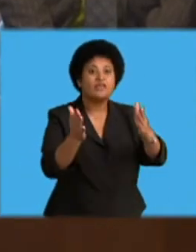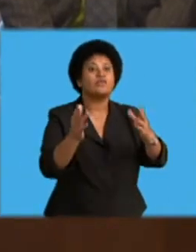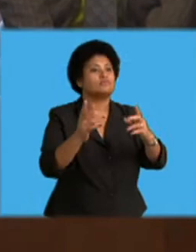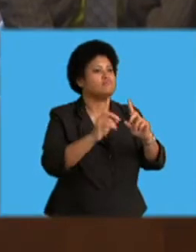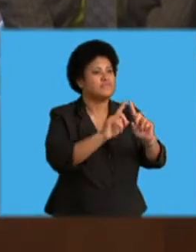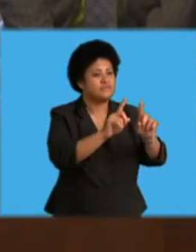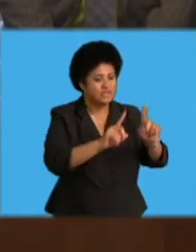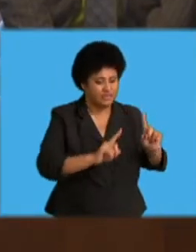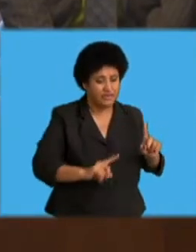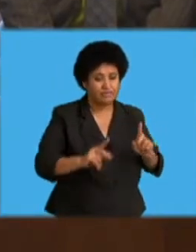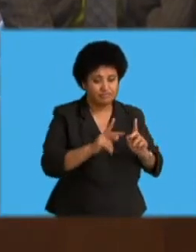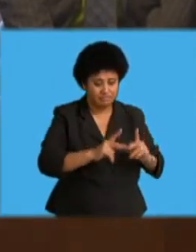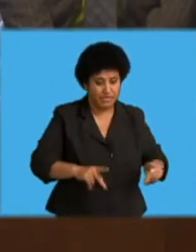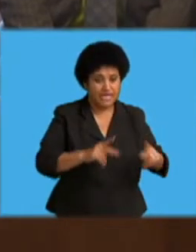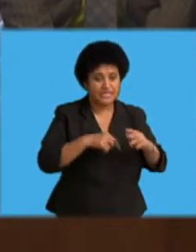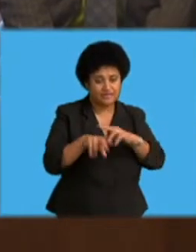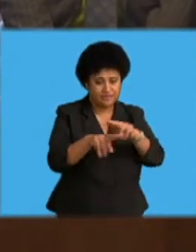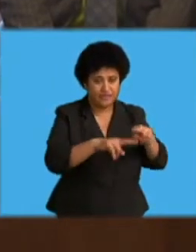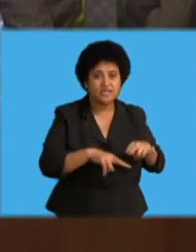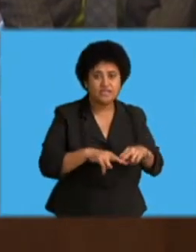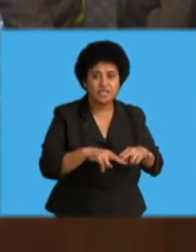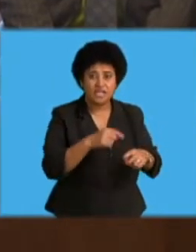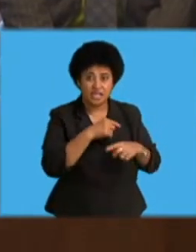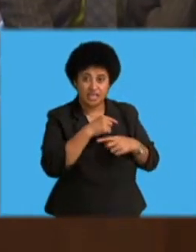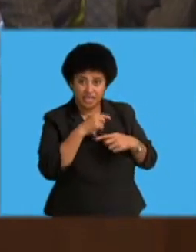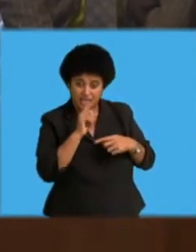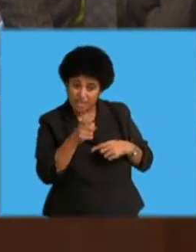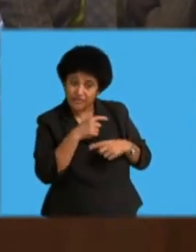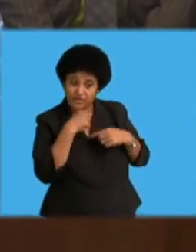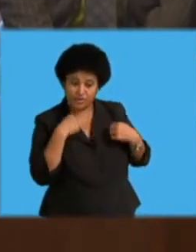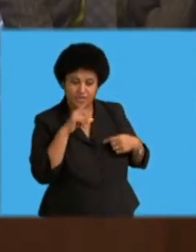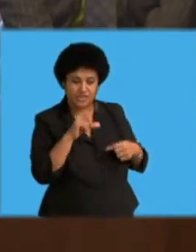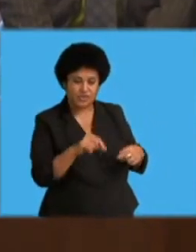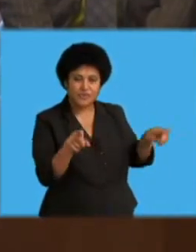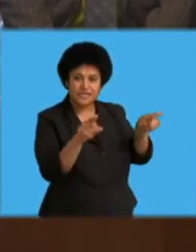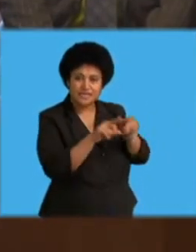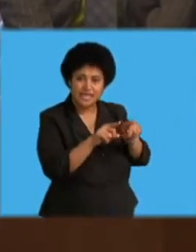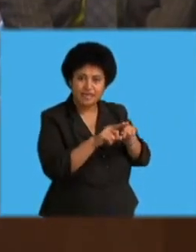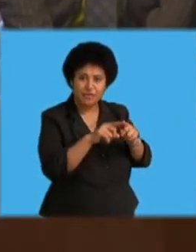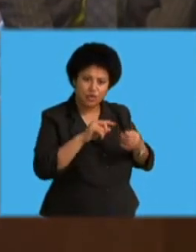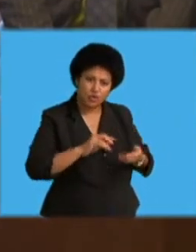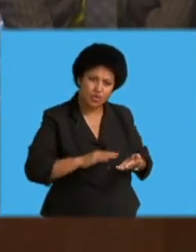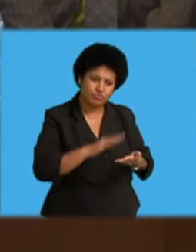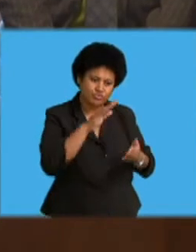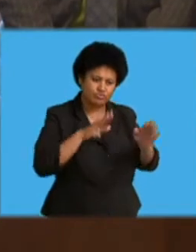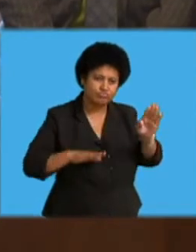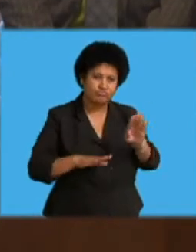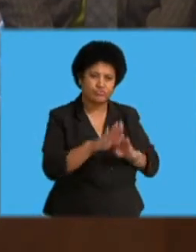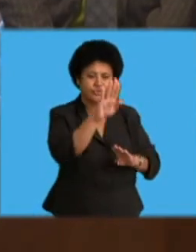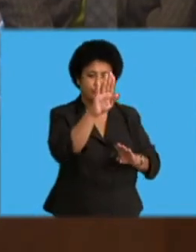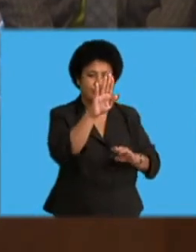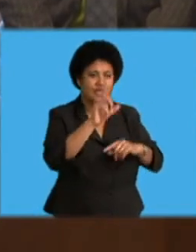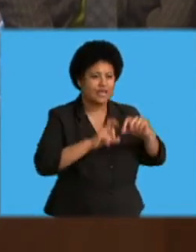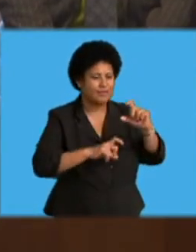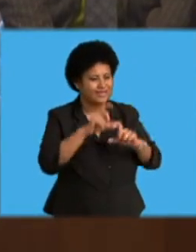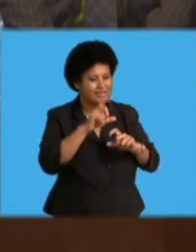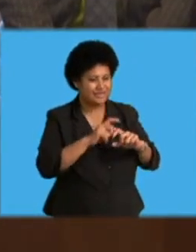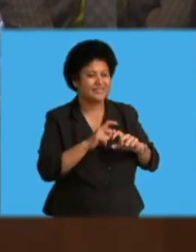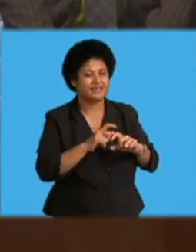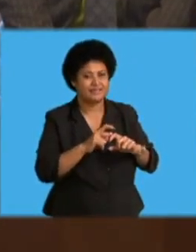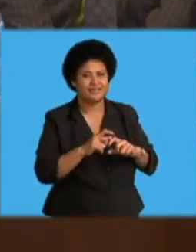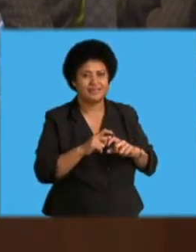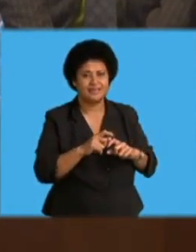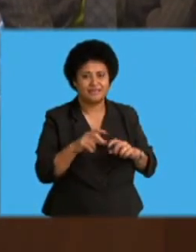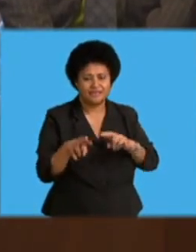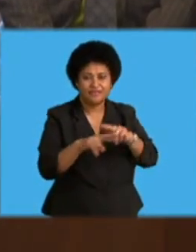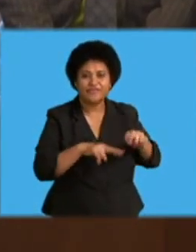etc., if we are going to do that, we are actually enhancing the productive capacity of our country. People who weren't able to access